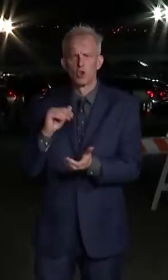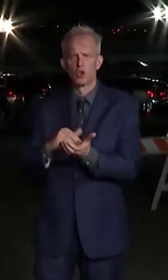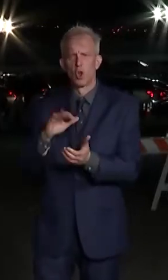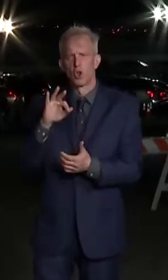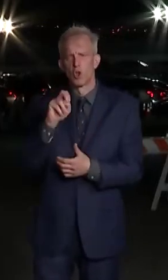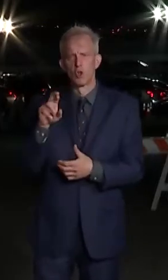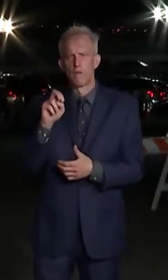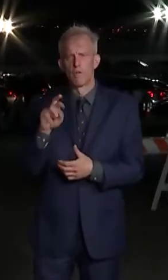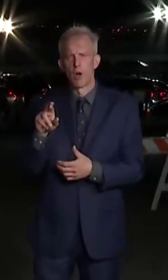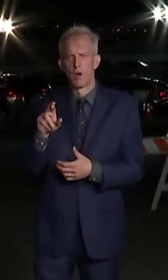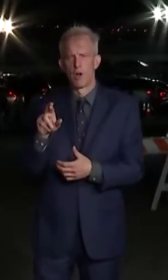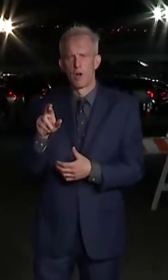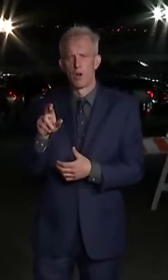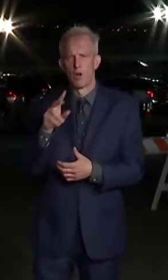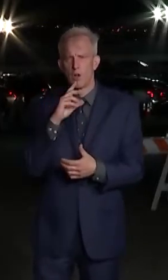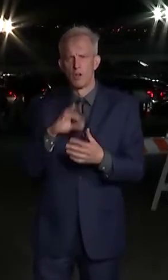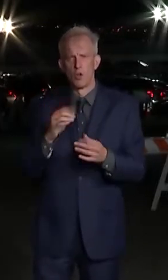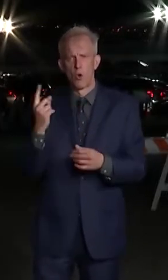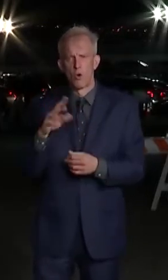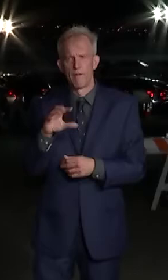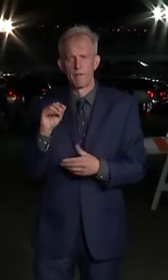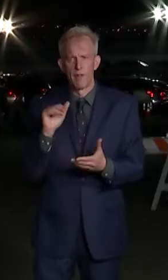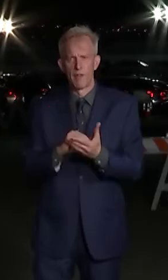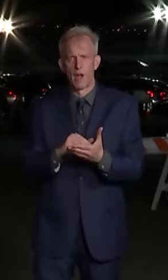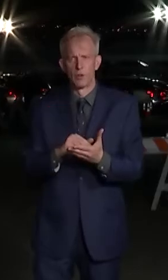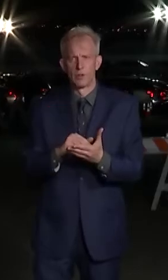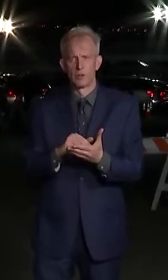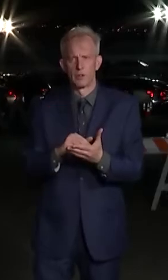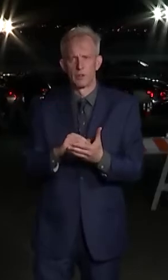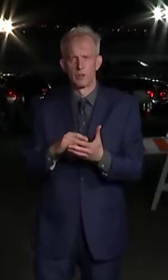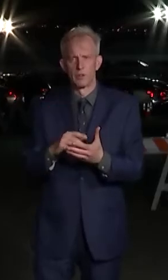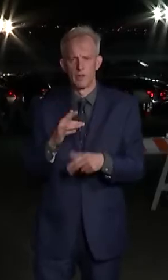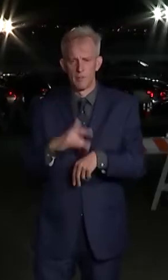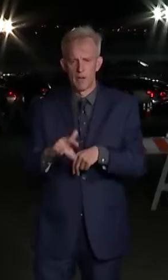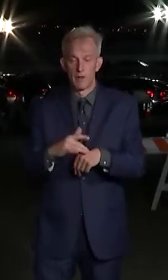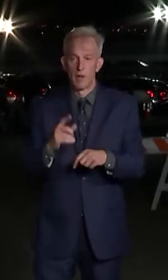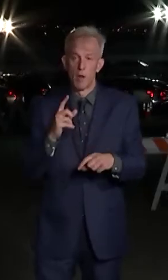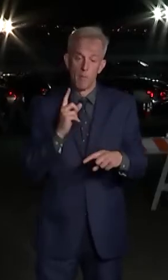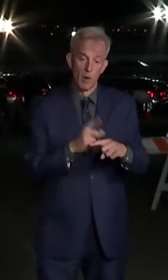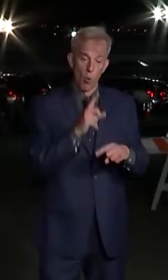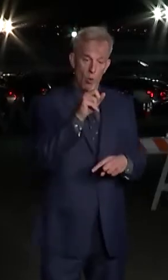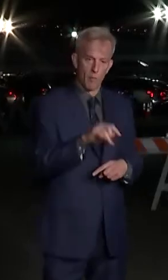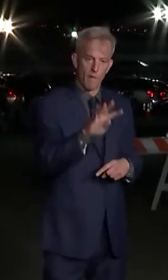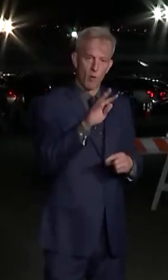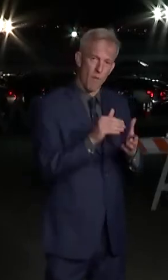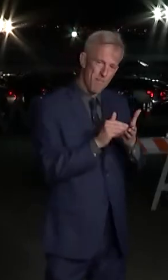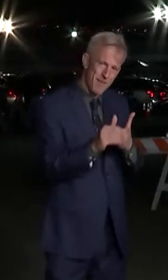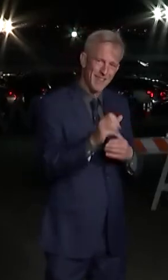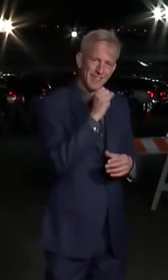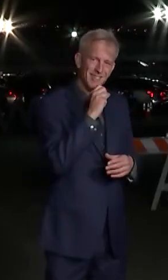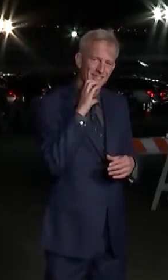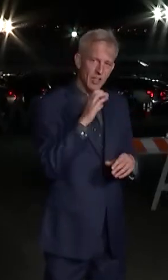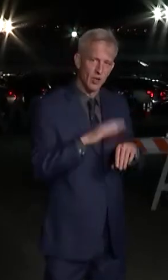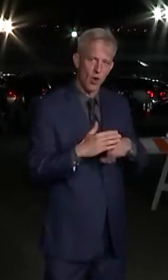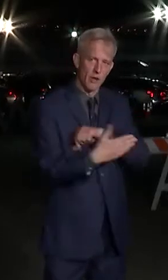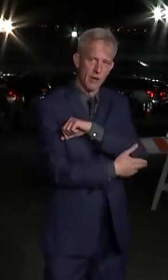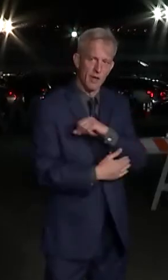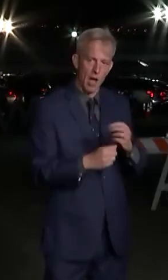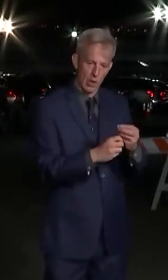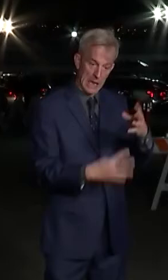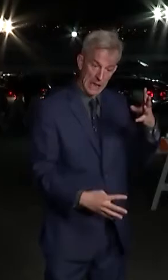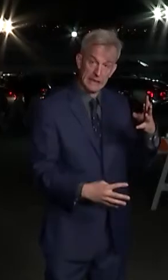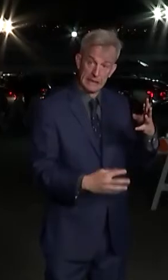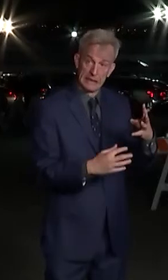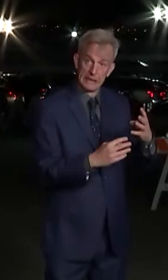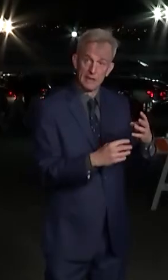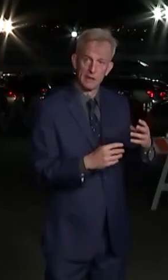week there are only about 50,000 slots available, and close to 1.4 million seniors on the county list become eligible for shots. How are so